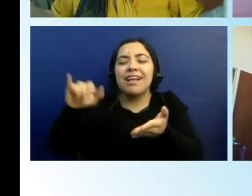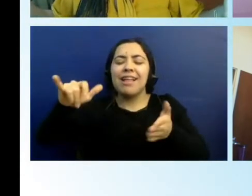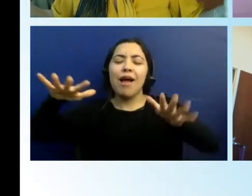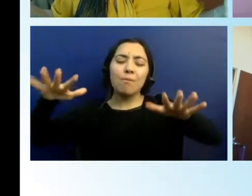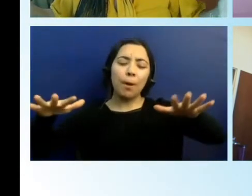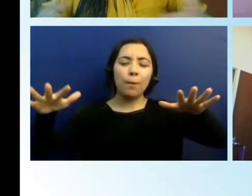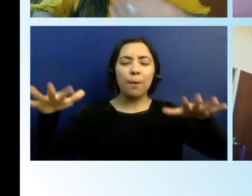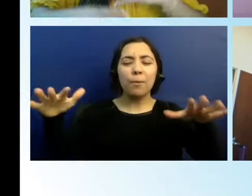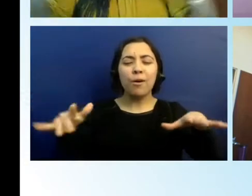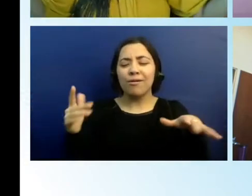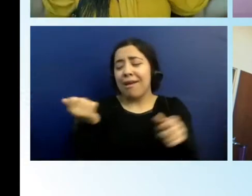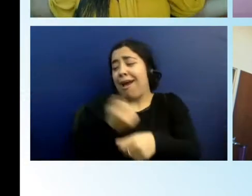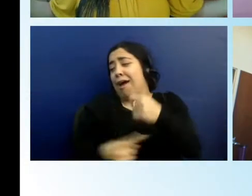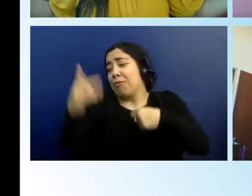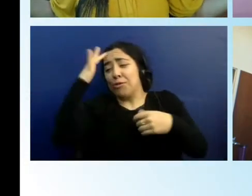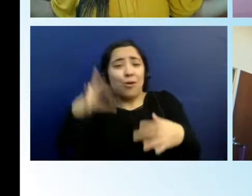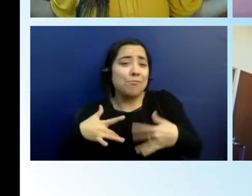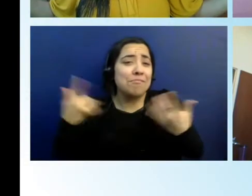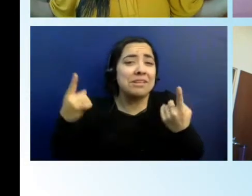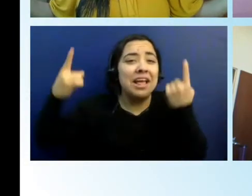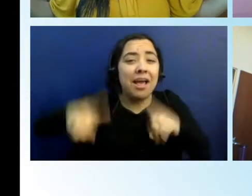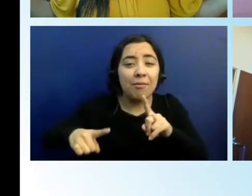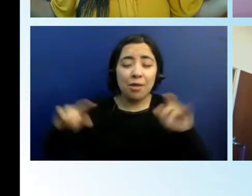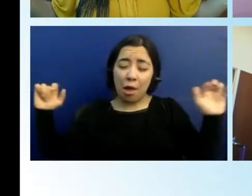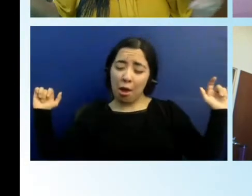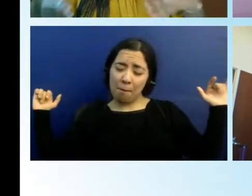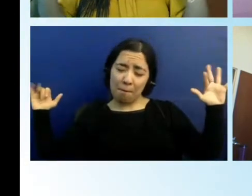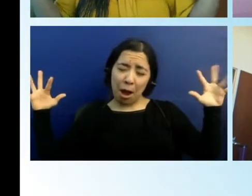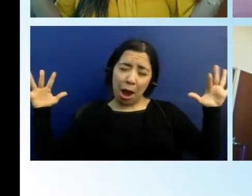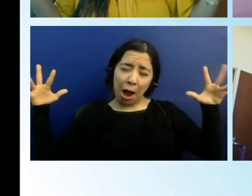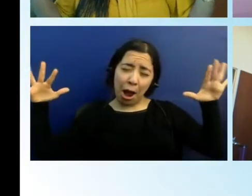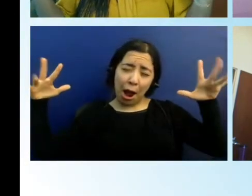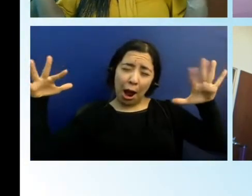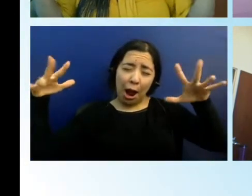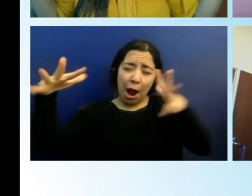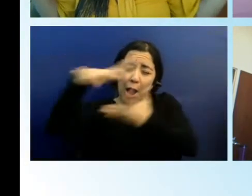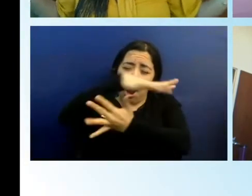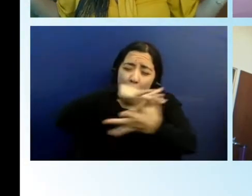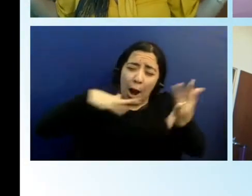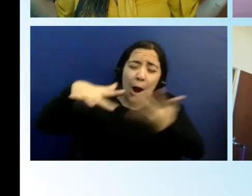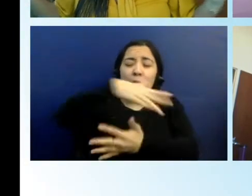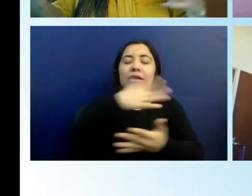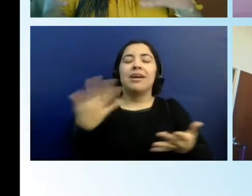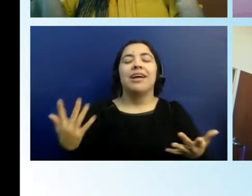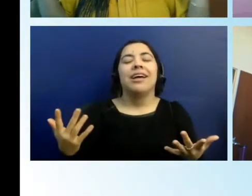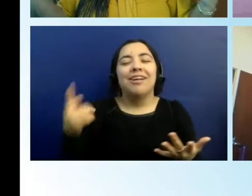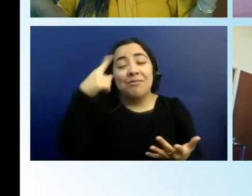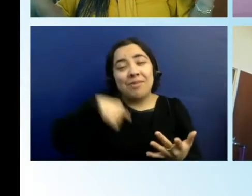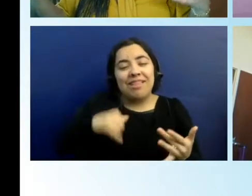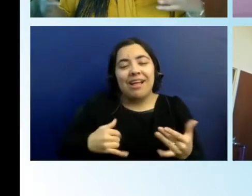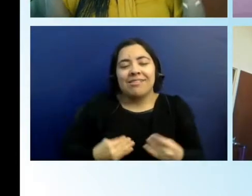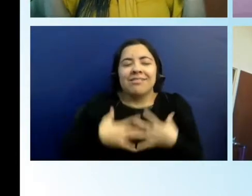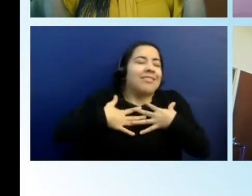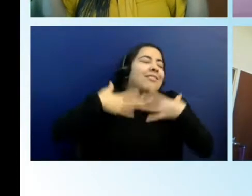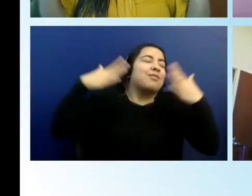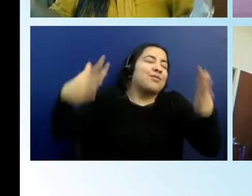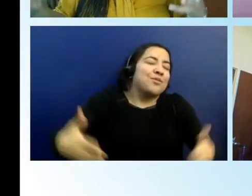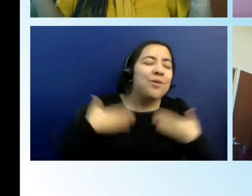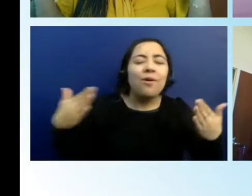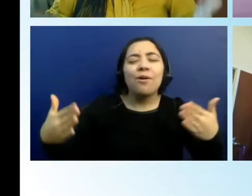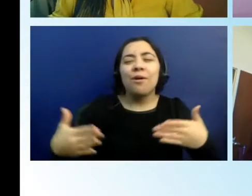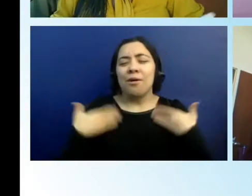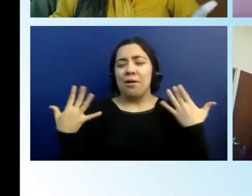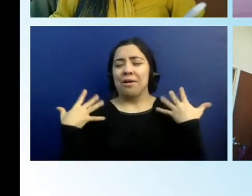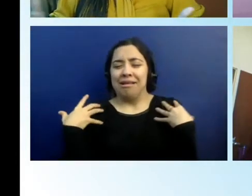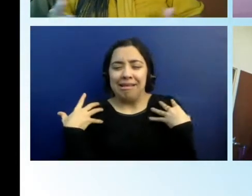what's gonna happen. Like the whole crowd will erupt. And to me, that is pure joy and healing. And it's